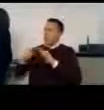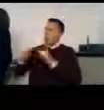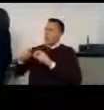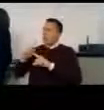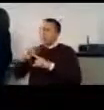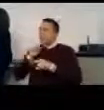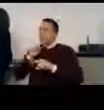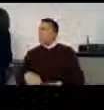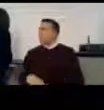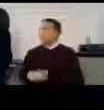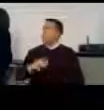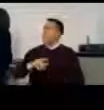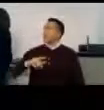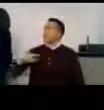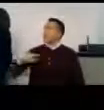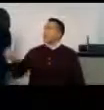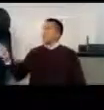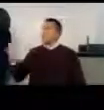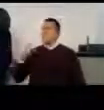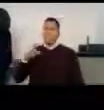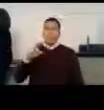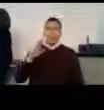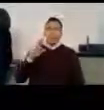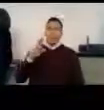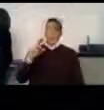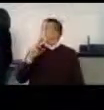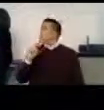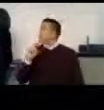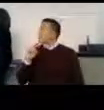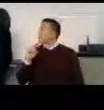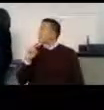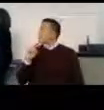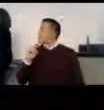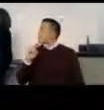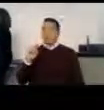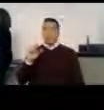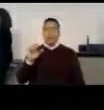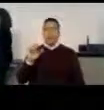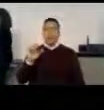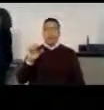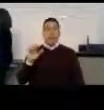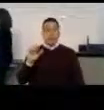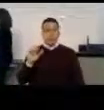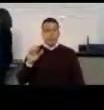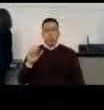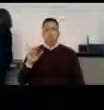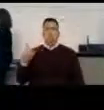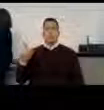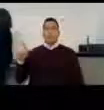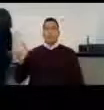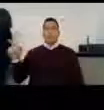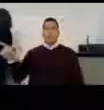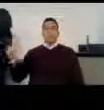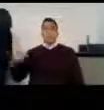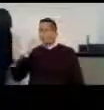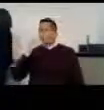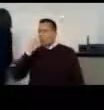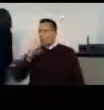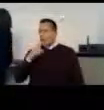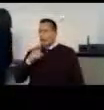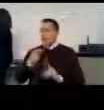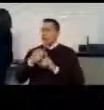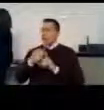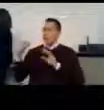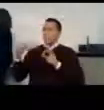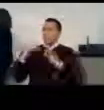Next, Nell. You are really focused on helping families see and seek a brighter future in the midst of chaos. Can you